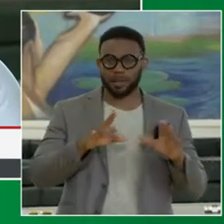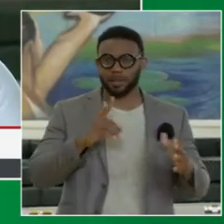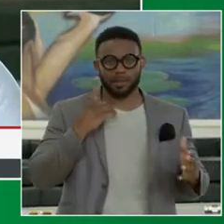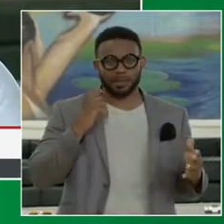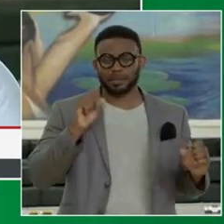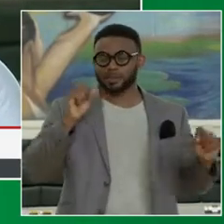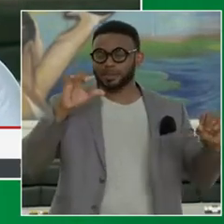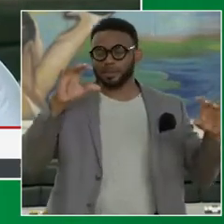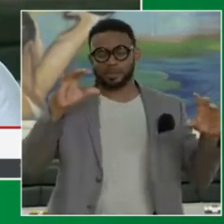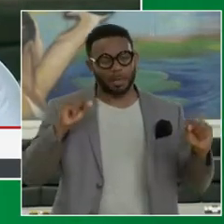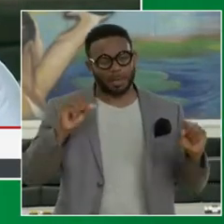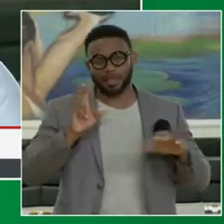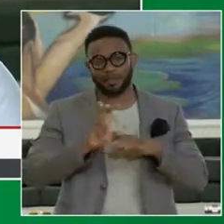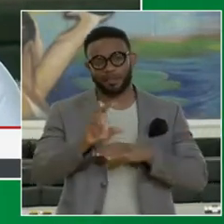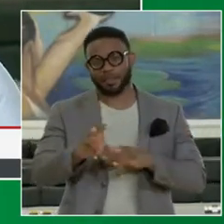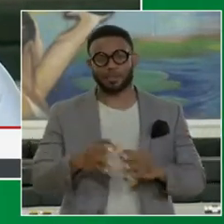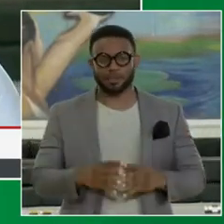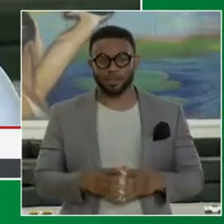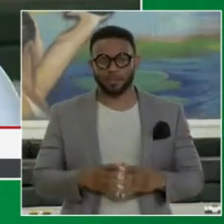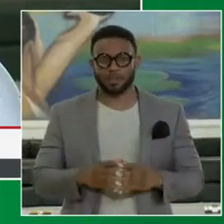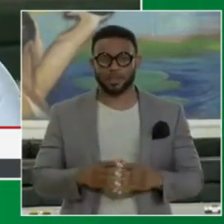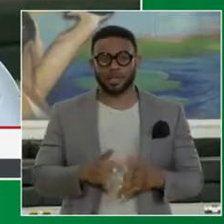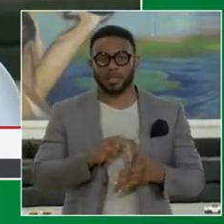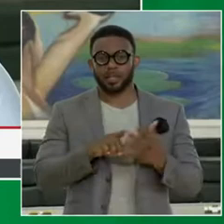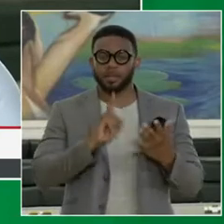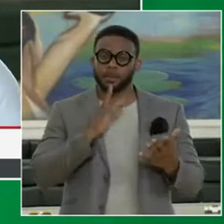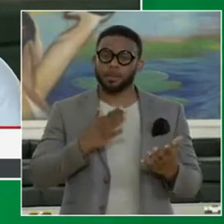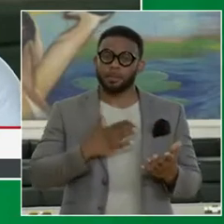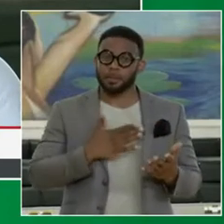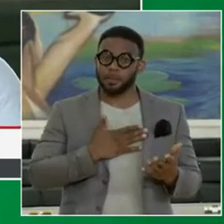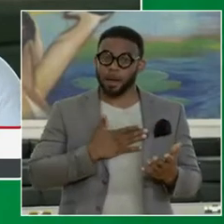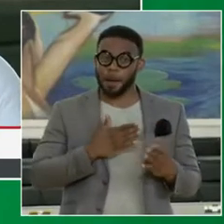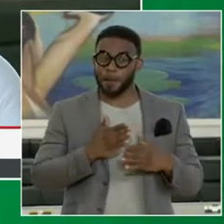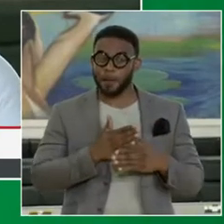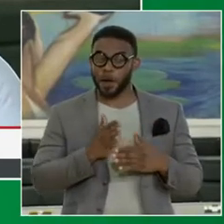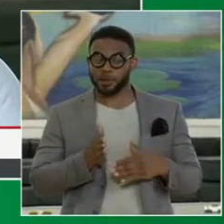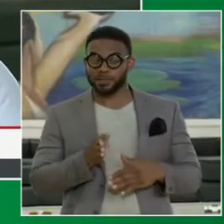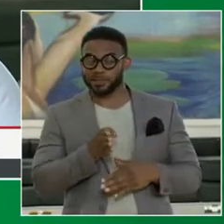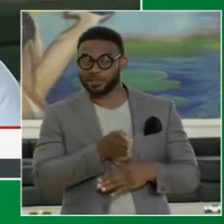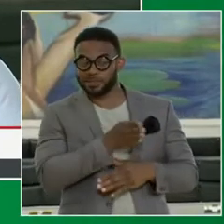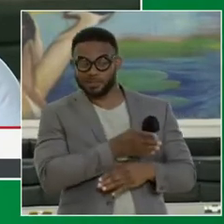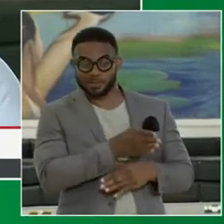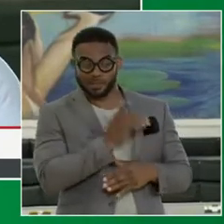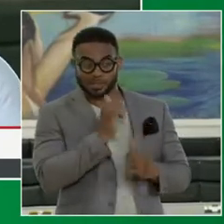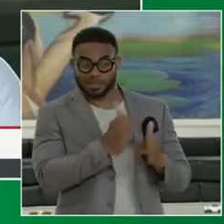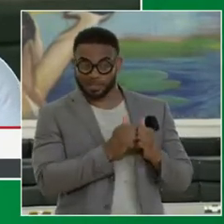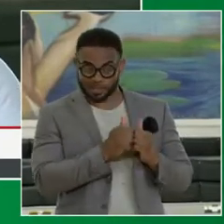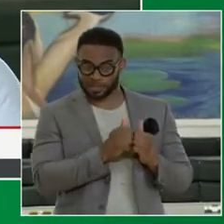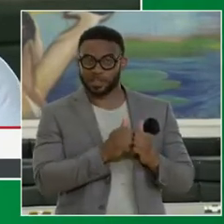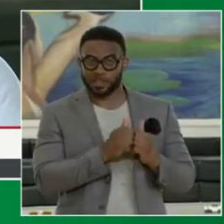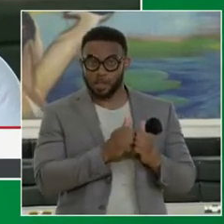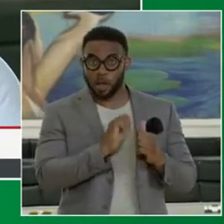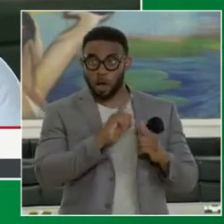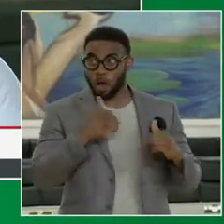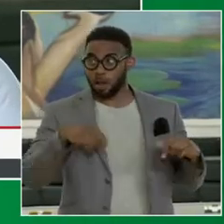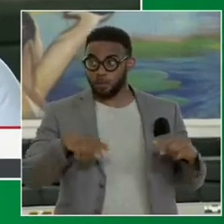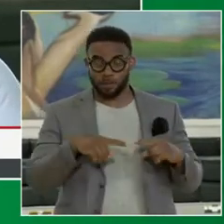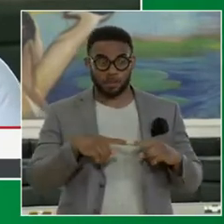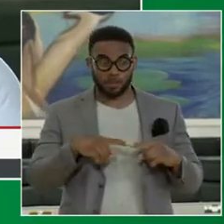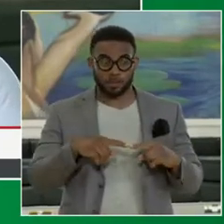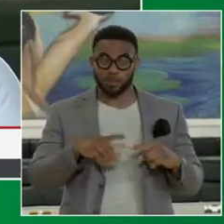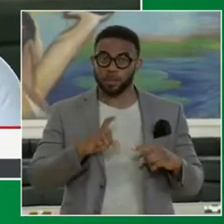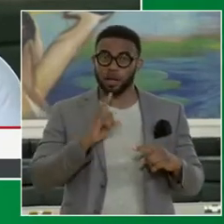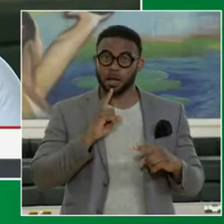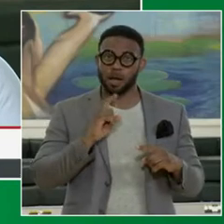just an amazing investment. These are my partners right here who together, all of us, we